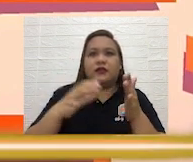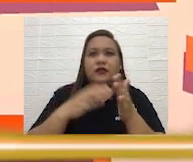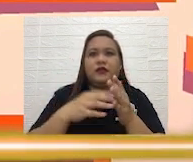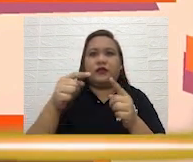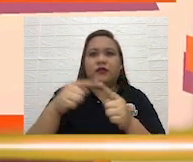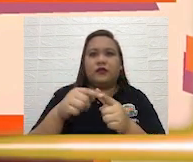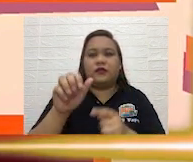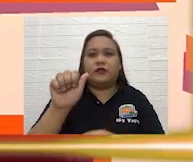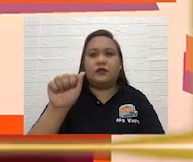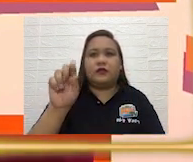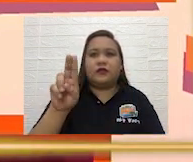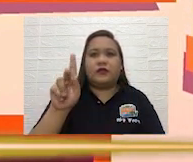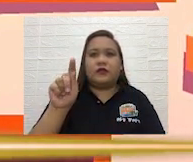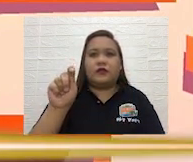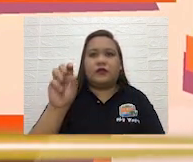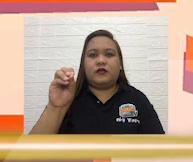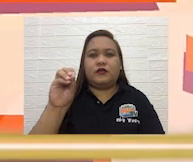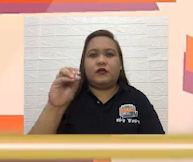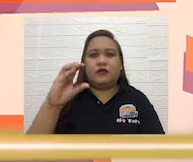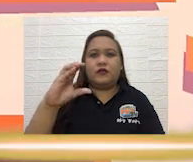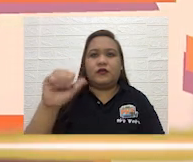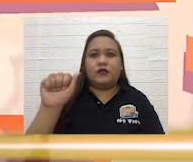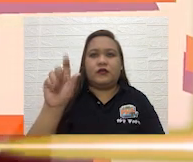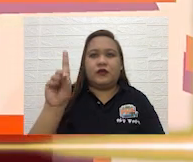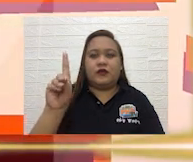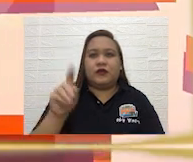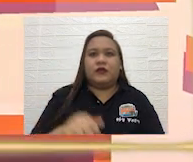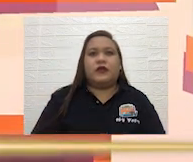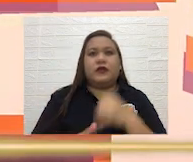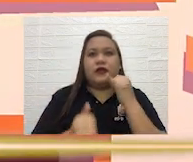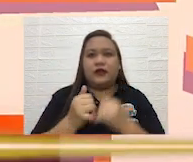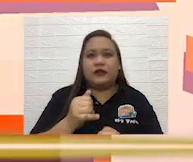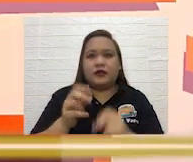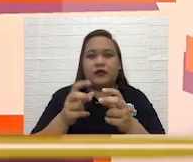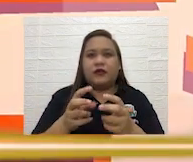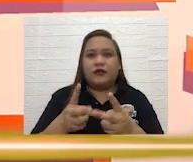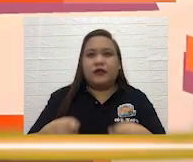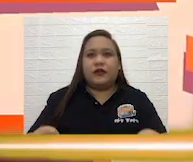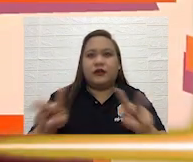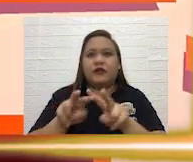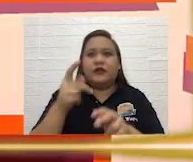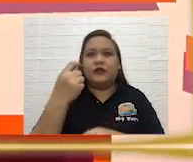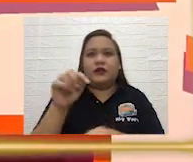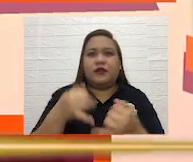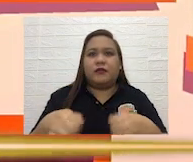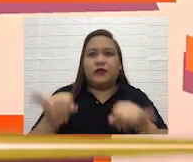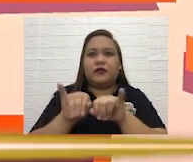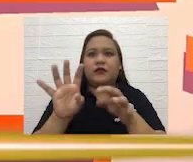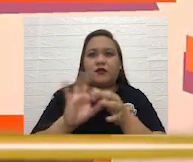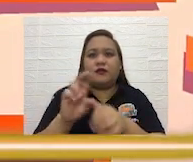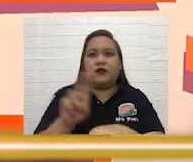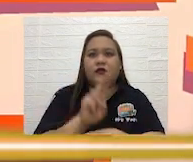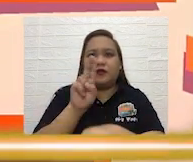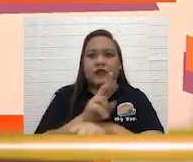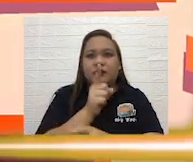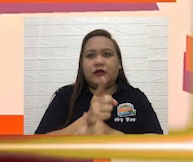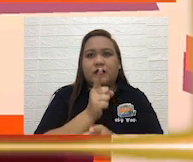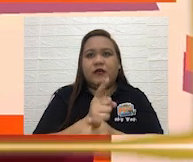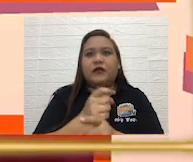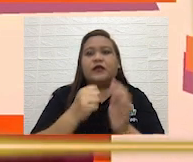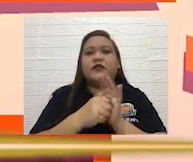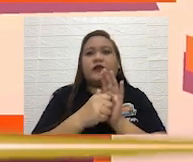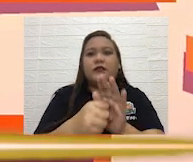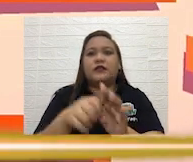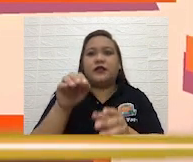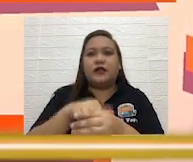floor planning. And for our last objective, value the importance of using appropriate